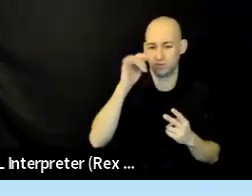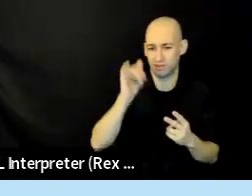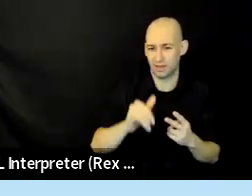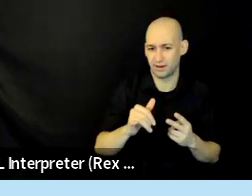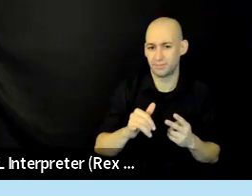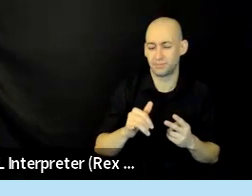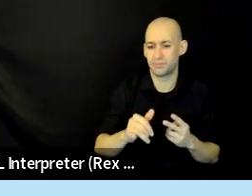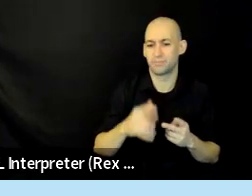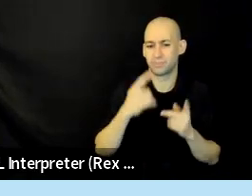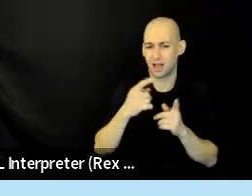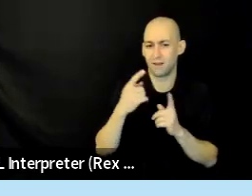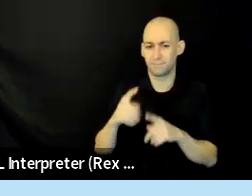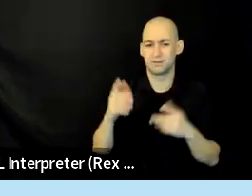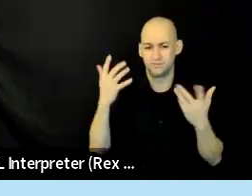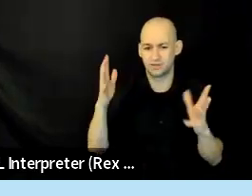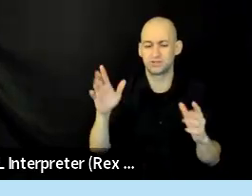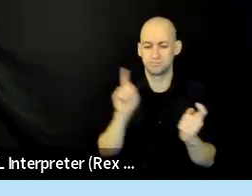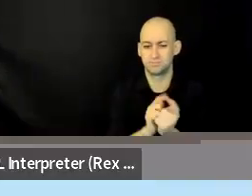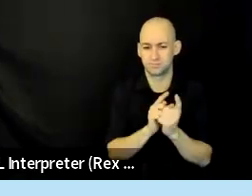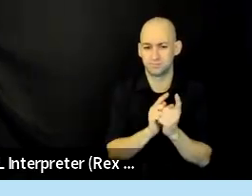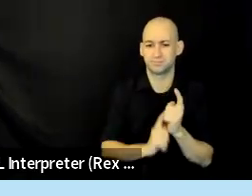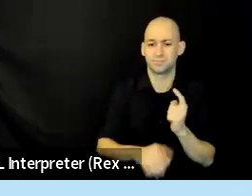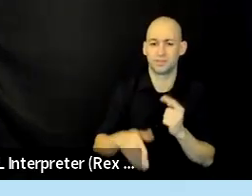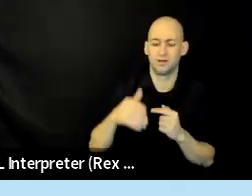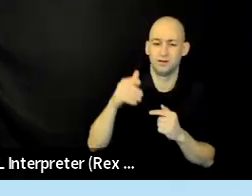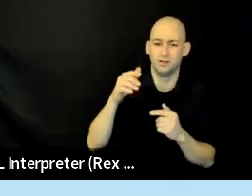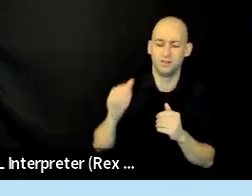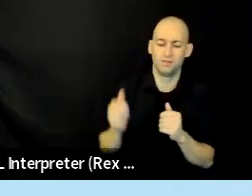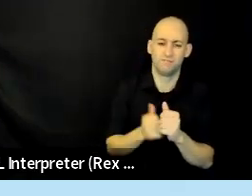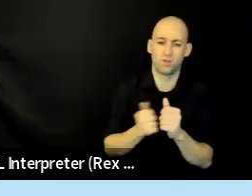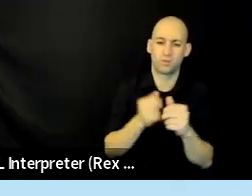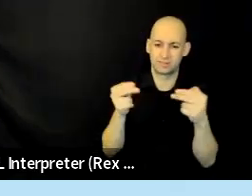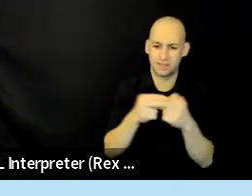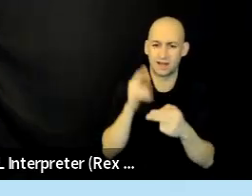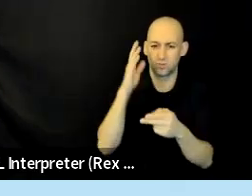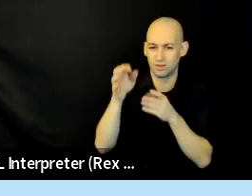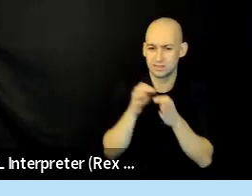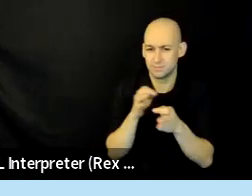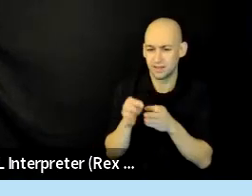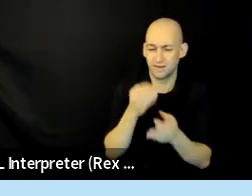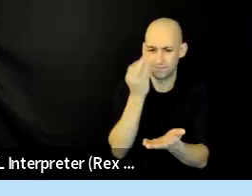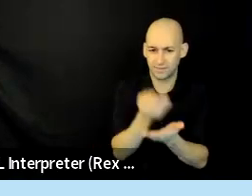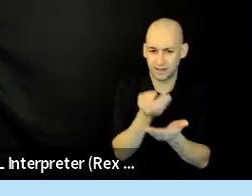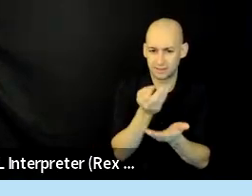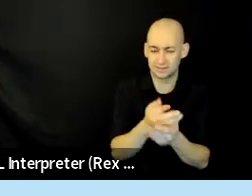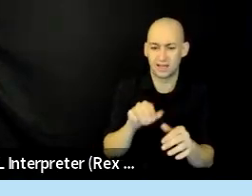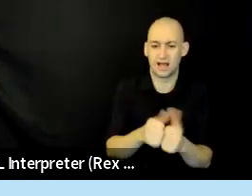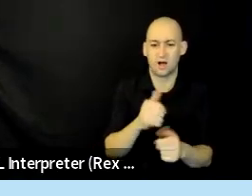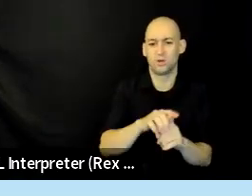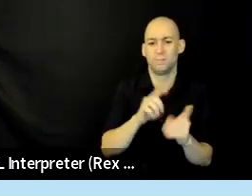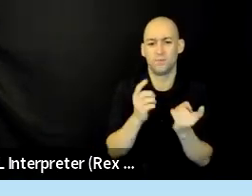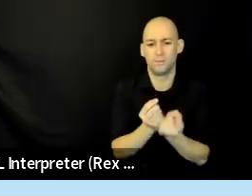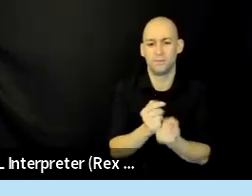necessity have been met. In the following slides, I will describe the facts, how the department has met these